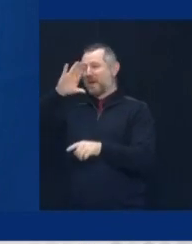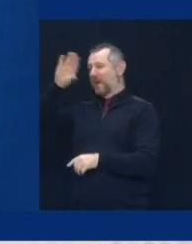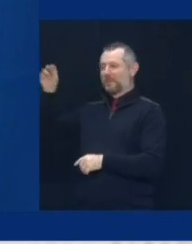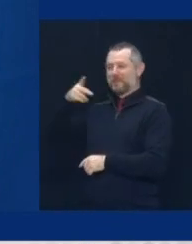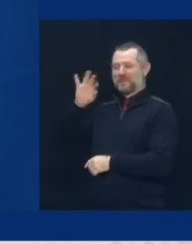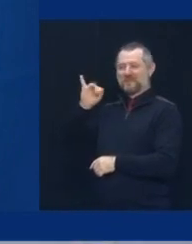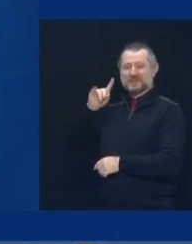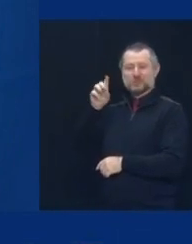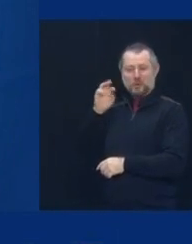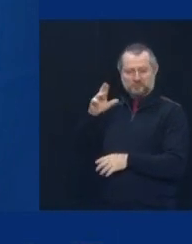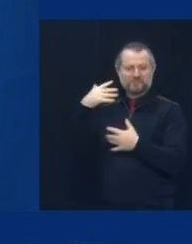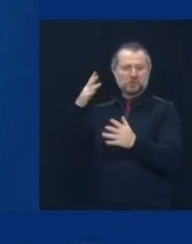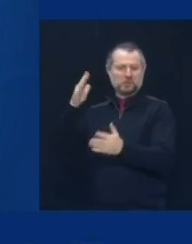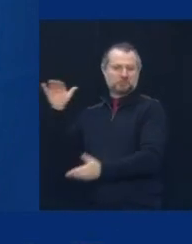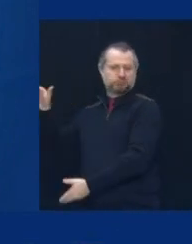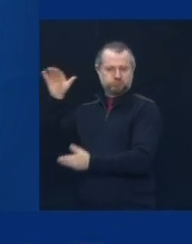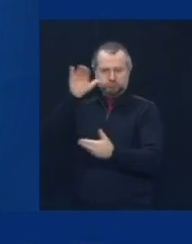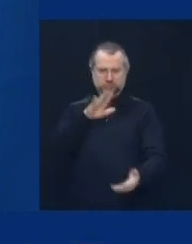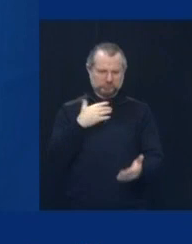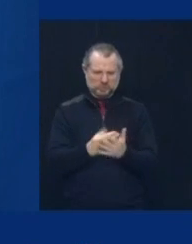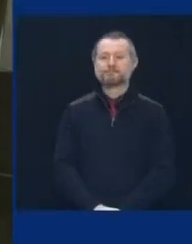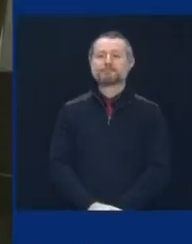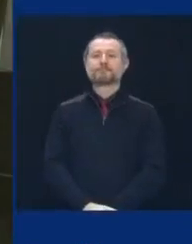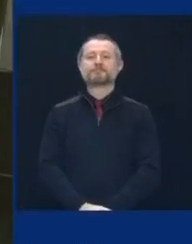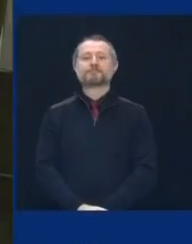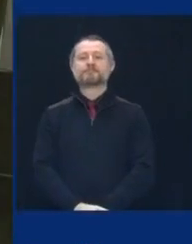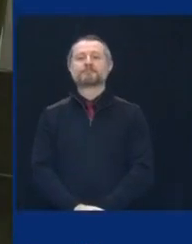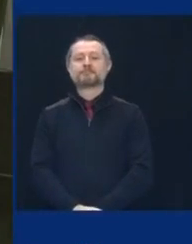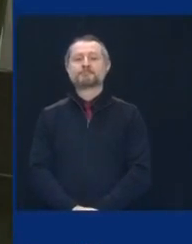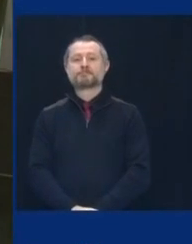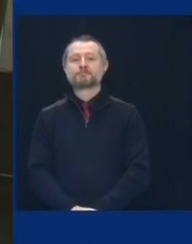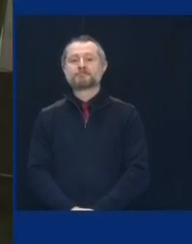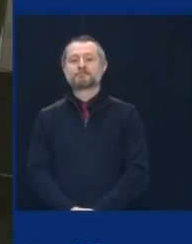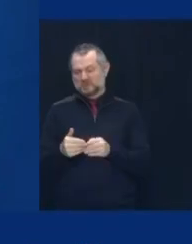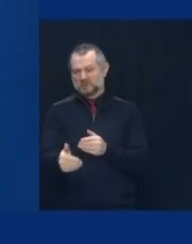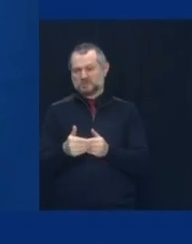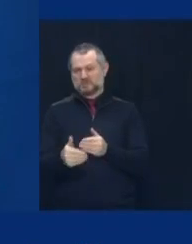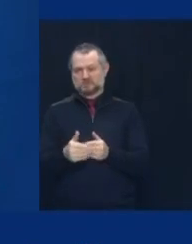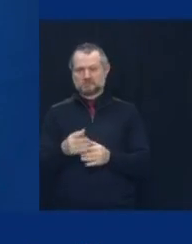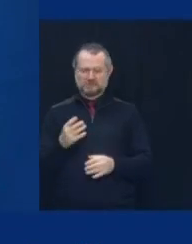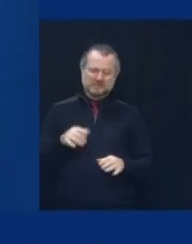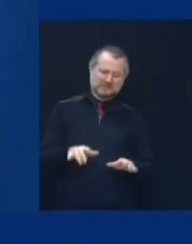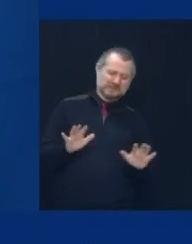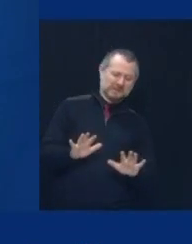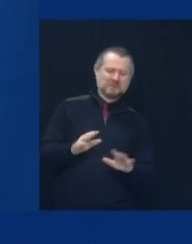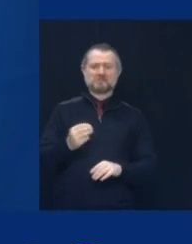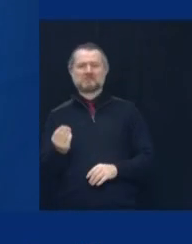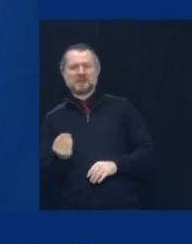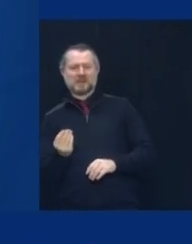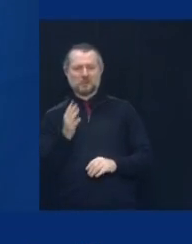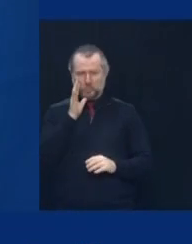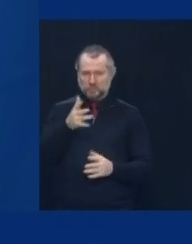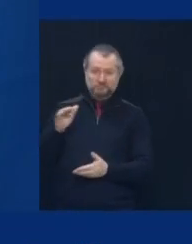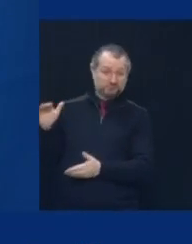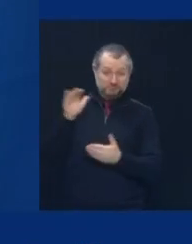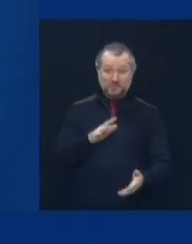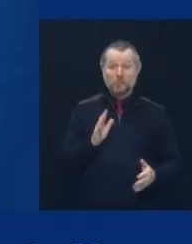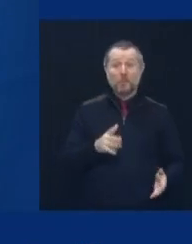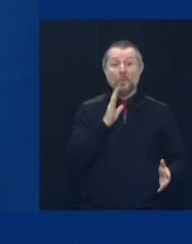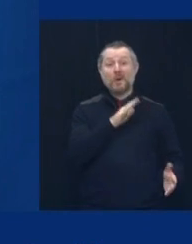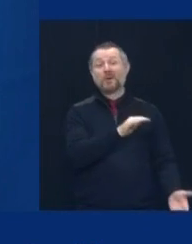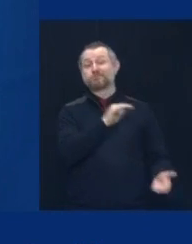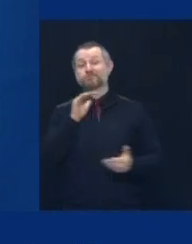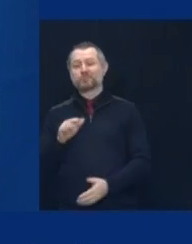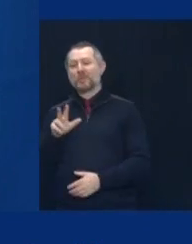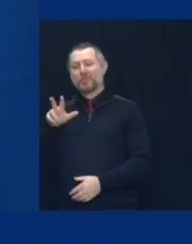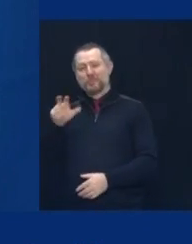should be here imminently, Sunday or Monday. And about a week later, we also will get through